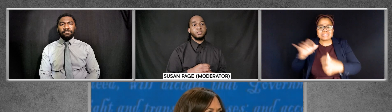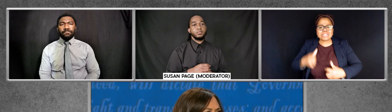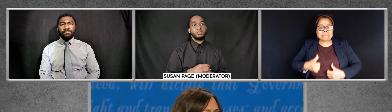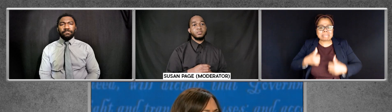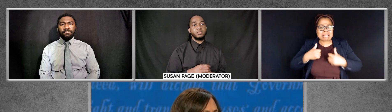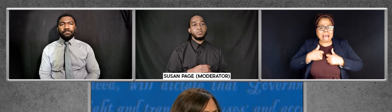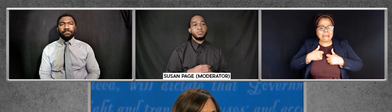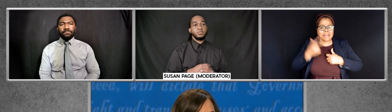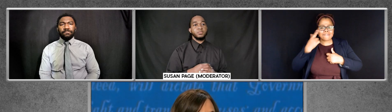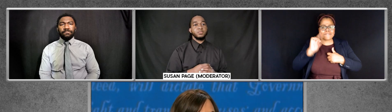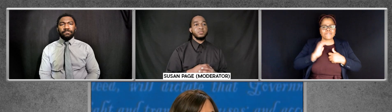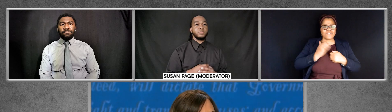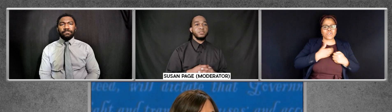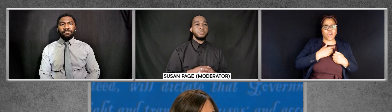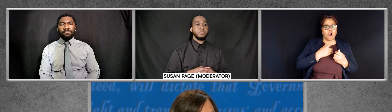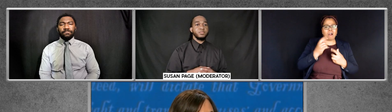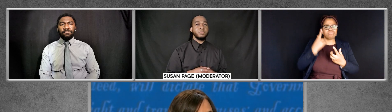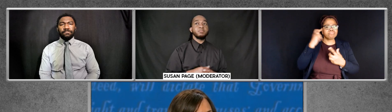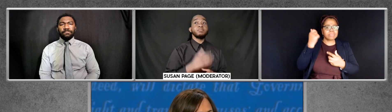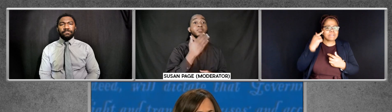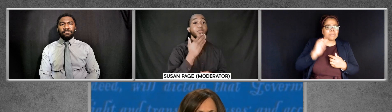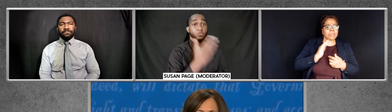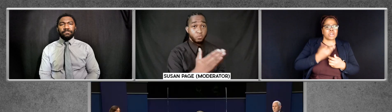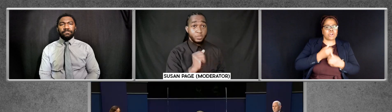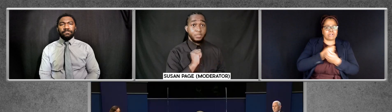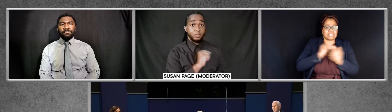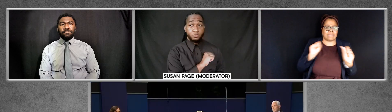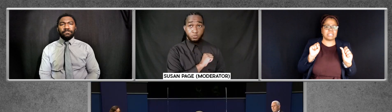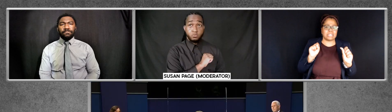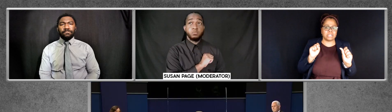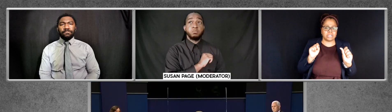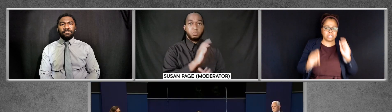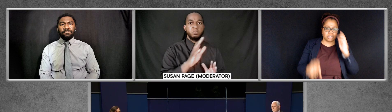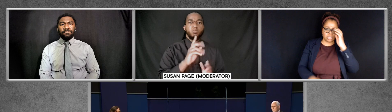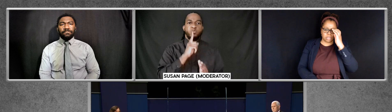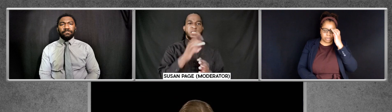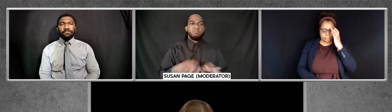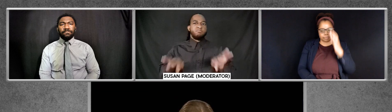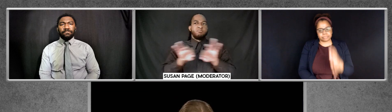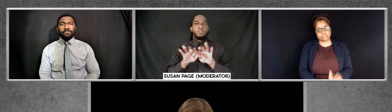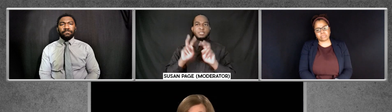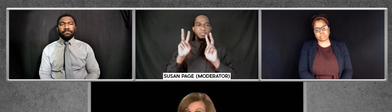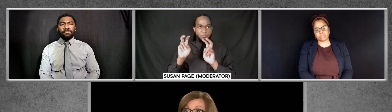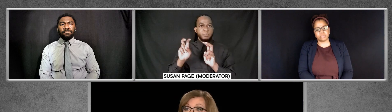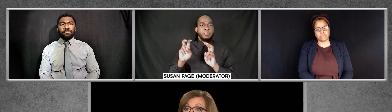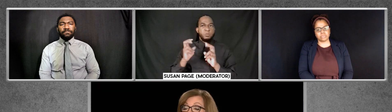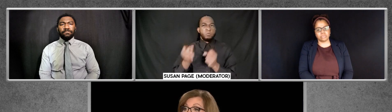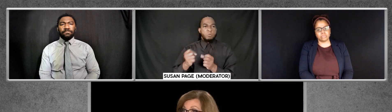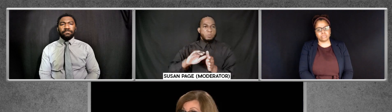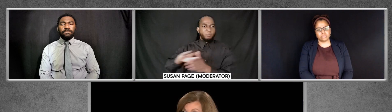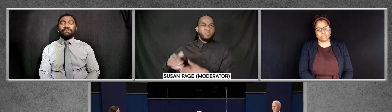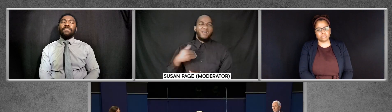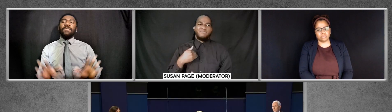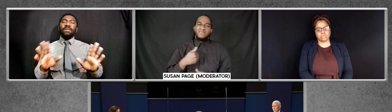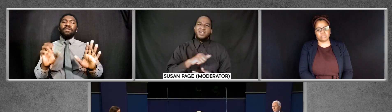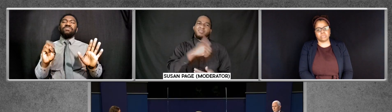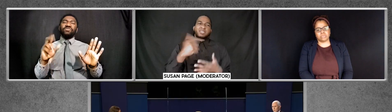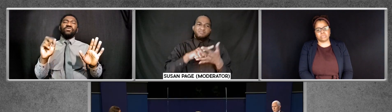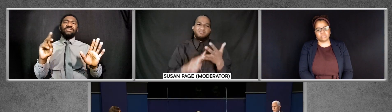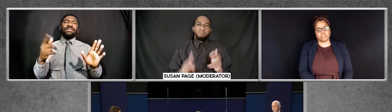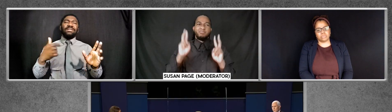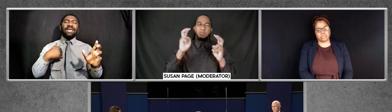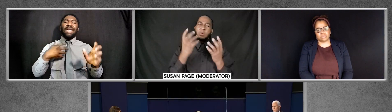sake of our democracy and our safety. Thank you, Senator Harris. This is such an important issue, but we have other important issues as well, and Susan, I want to make sure we have a chance. I really have